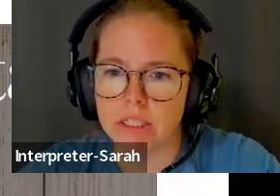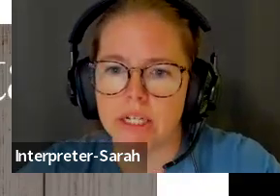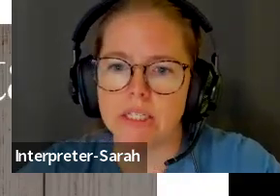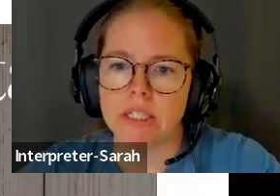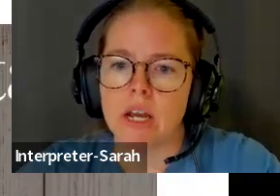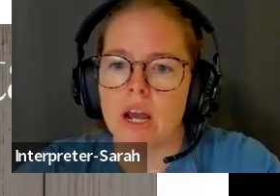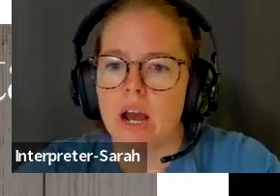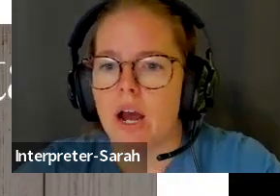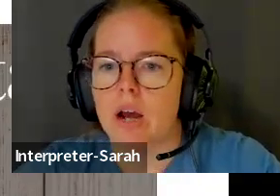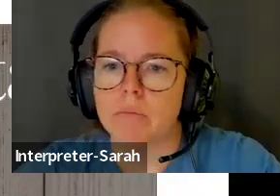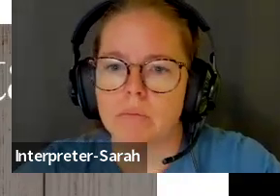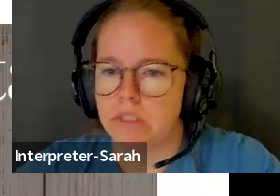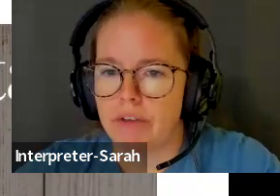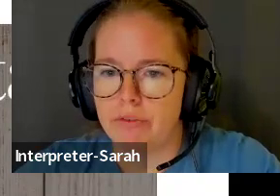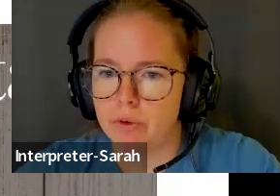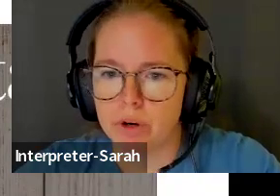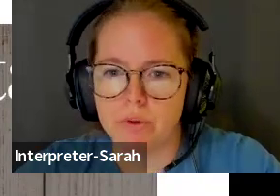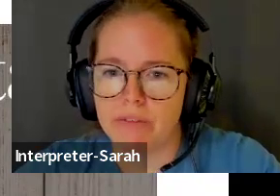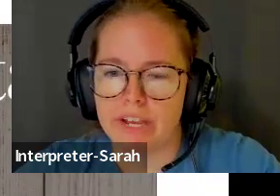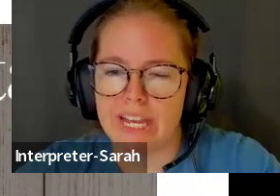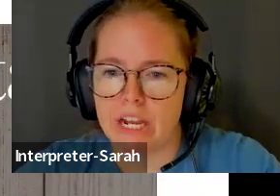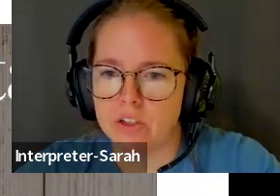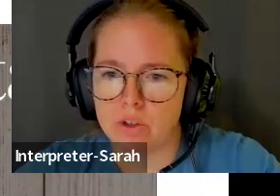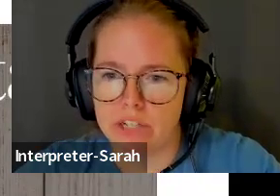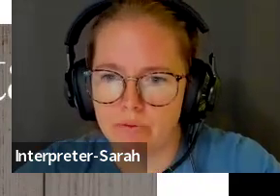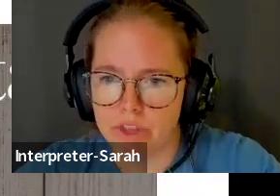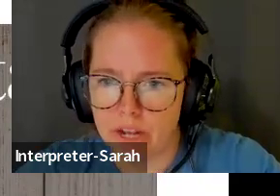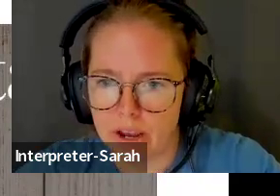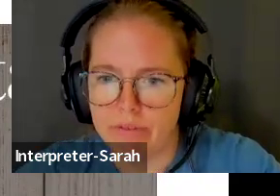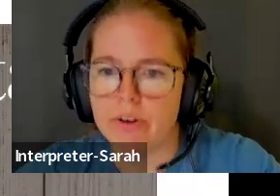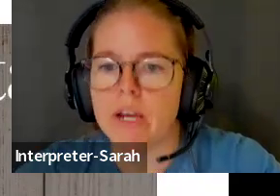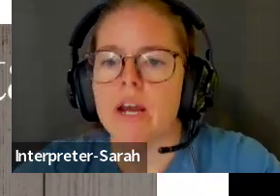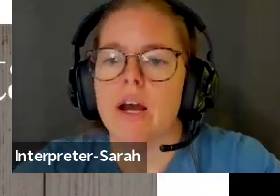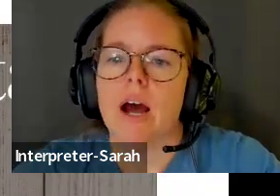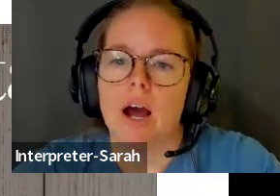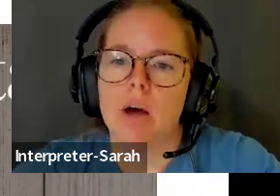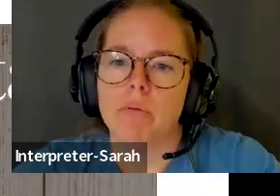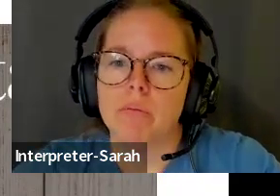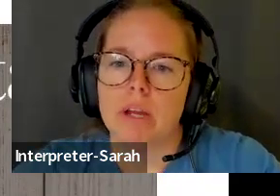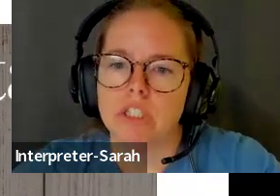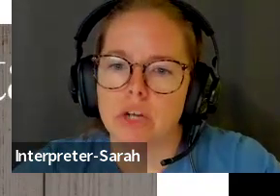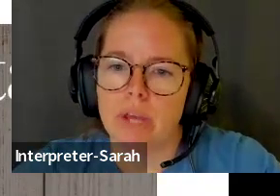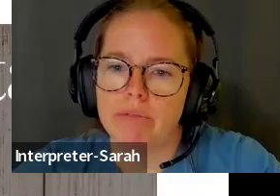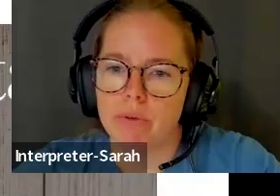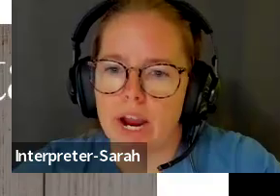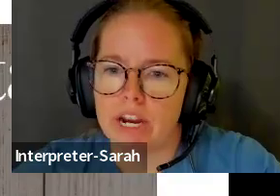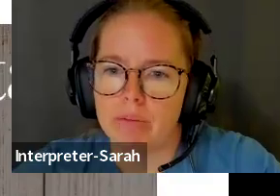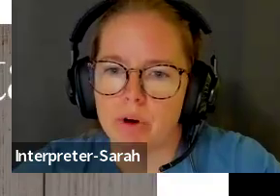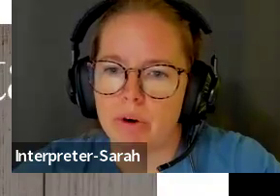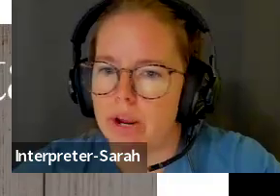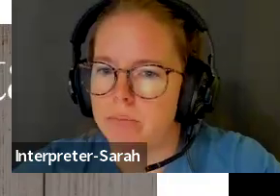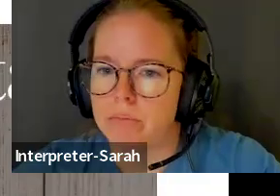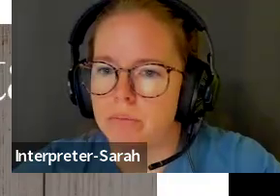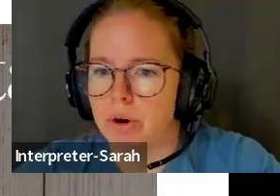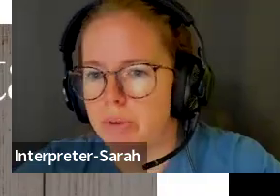deaf politics, deaf groups. We have like Indiana Association for the Deaf. Um, and so we have a variety